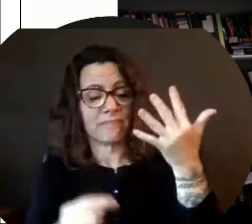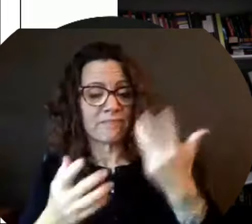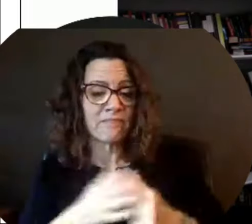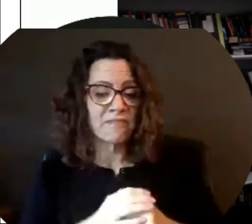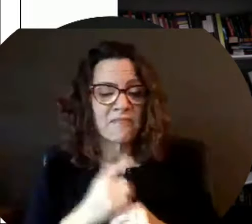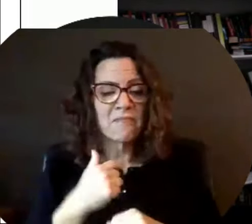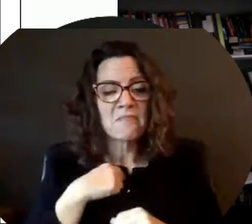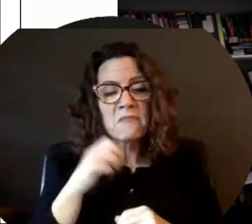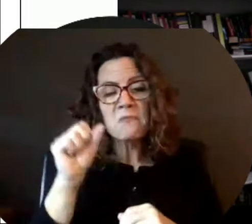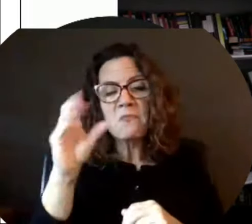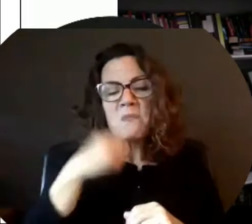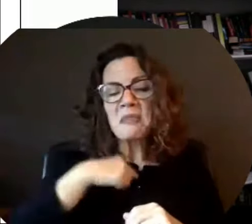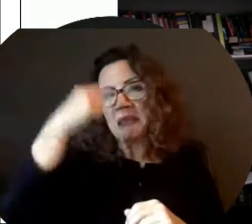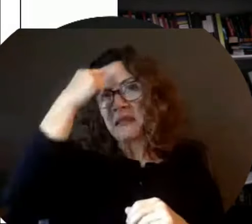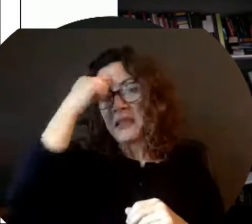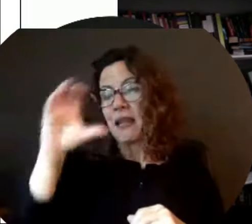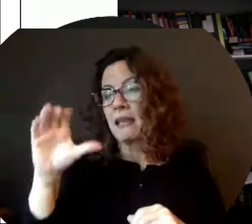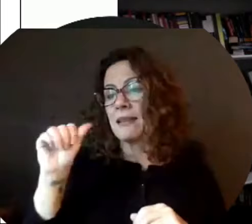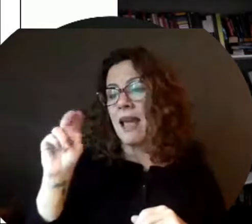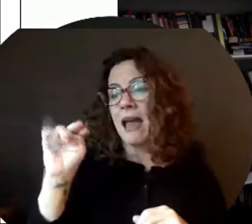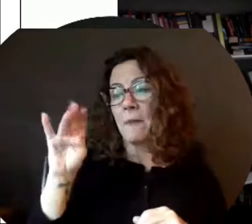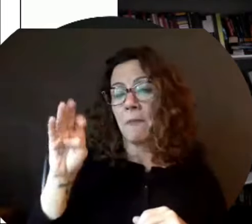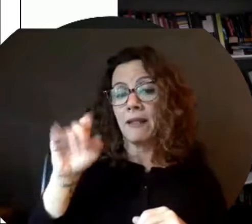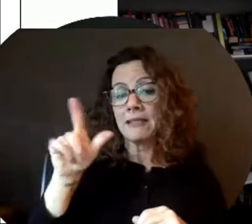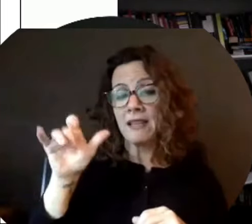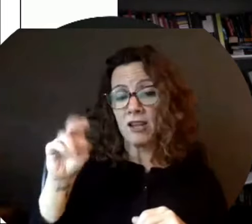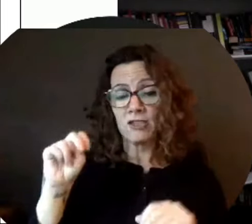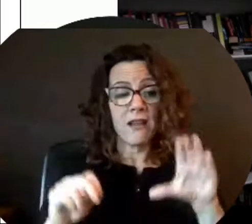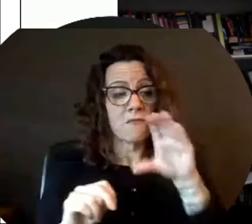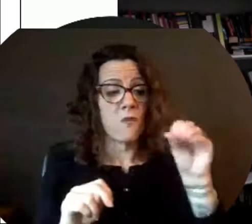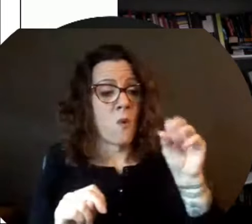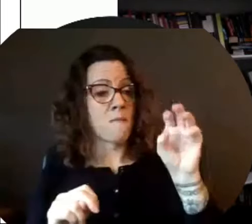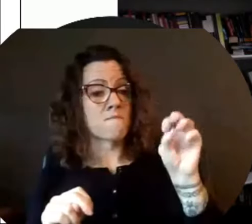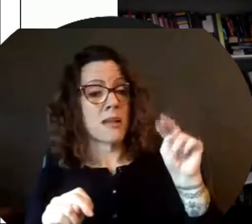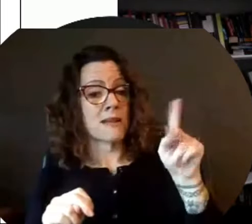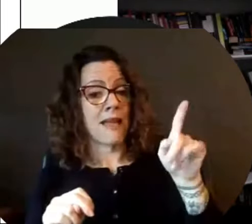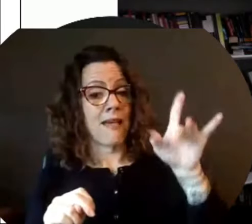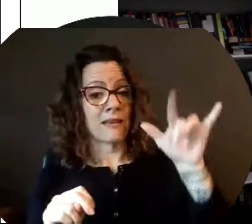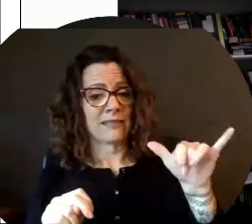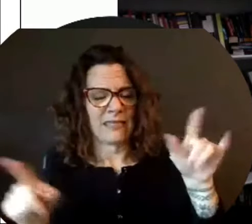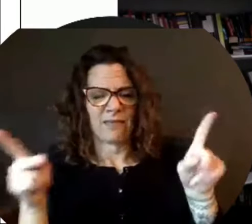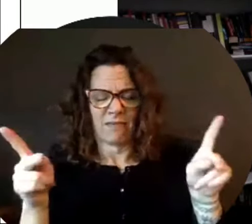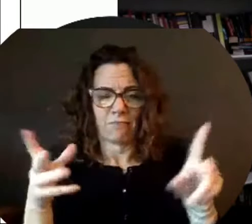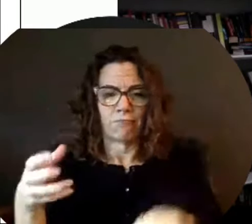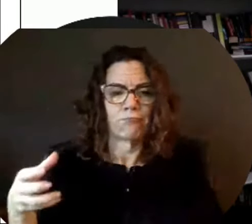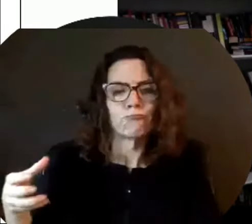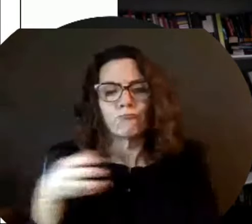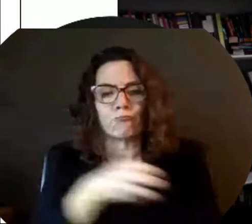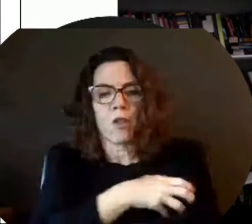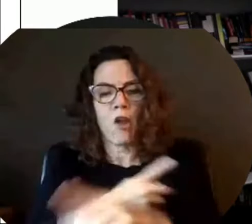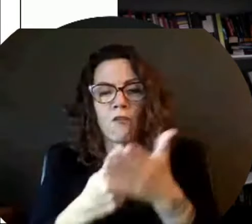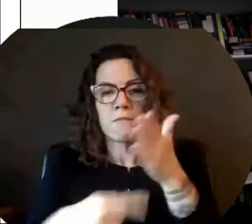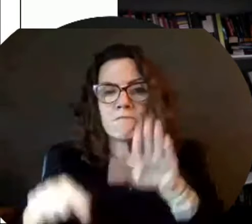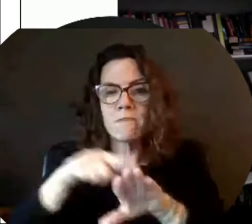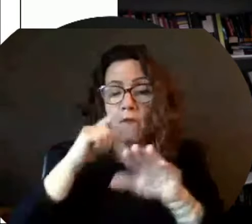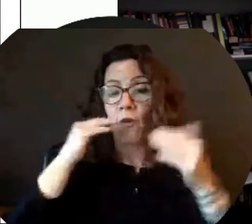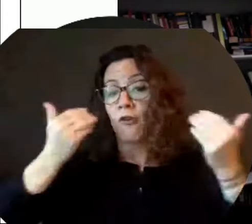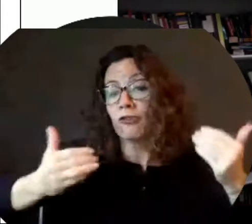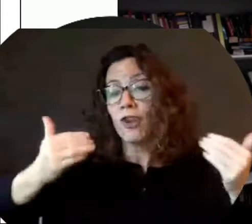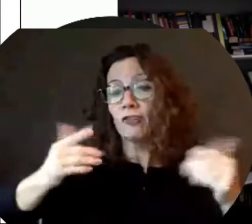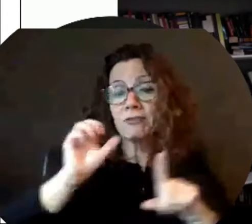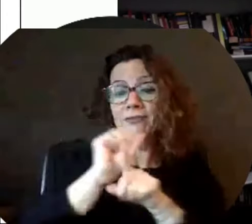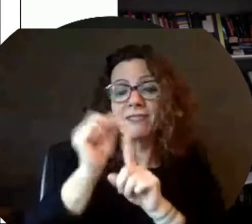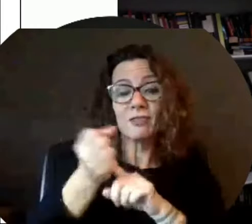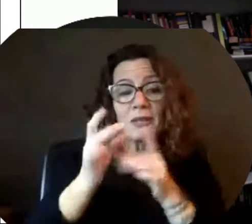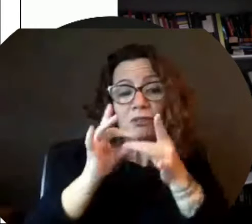the possibilities for a future through commensality. How we sit together, how we eat together is really the kind of basis for the world we need, the abolition